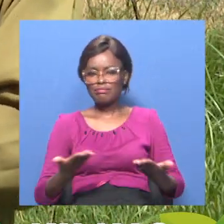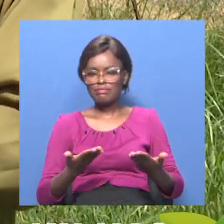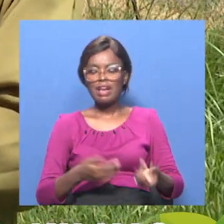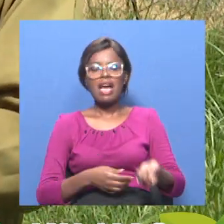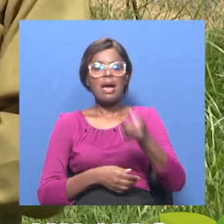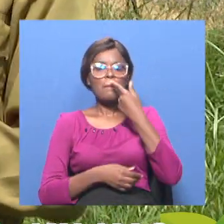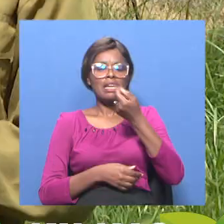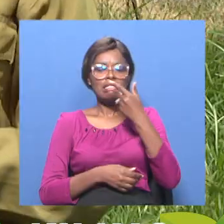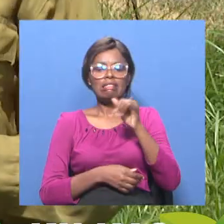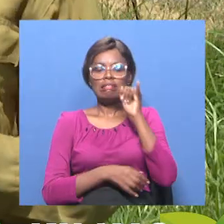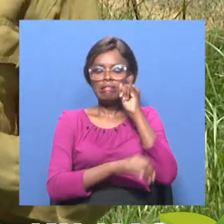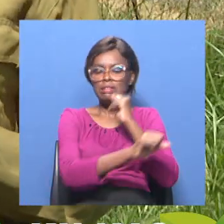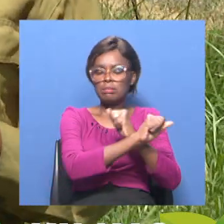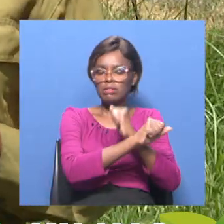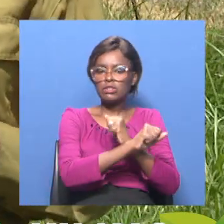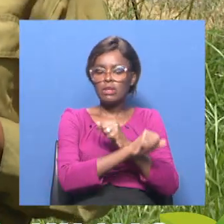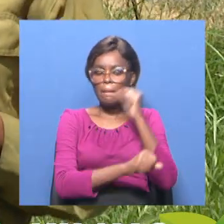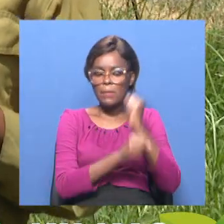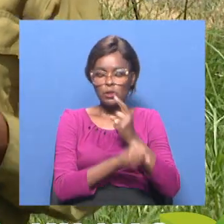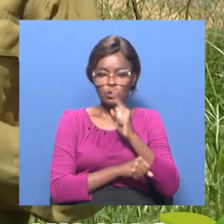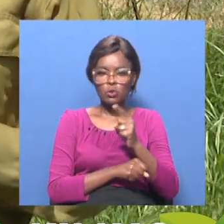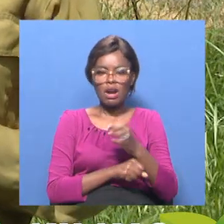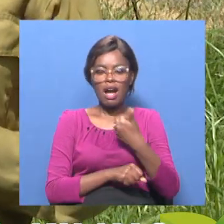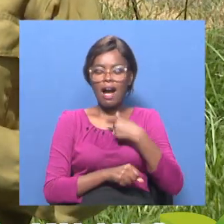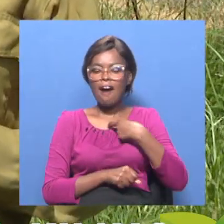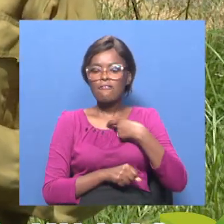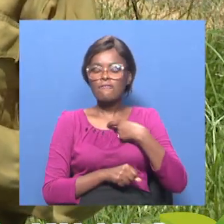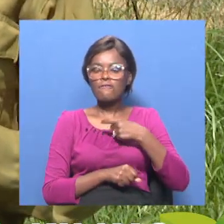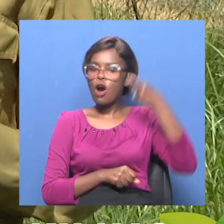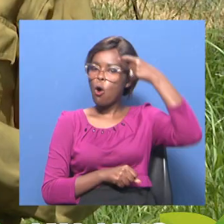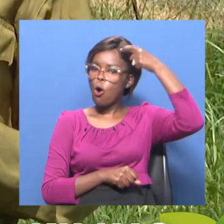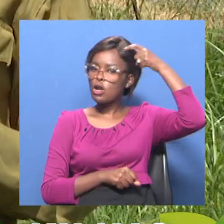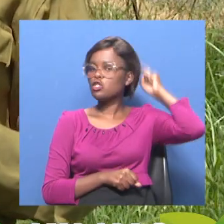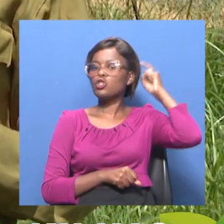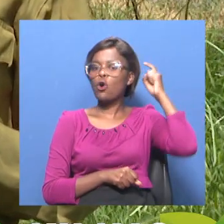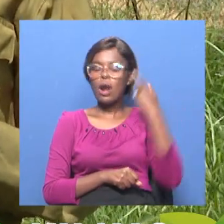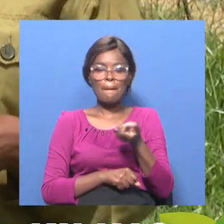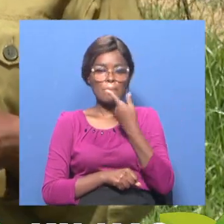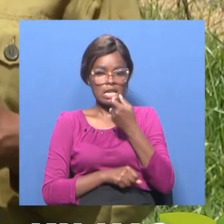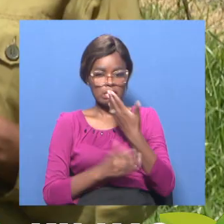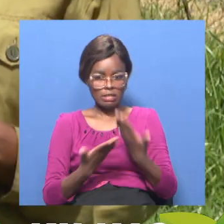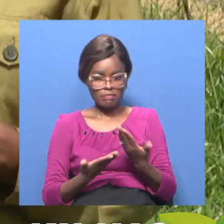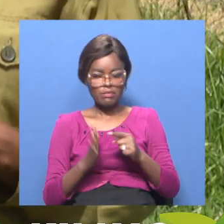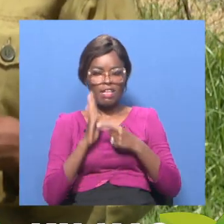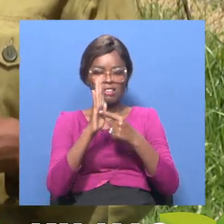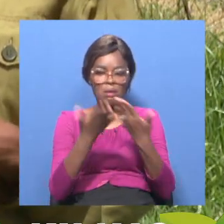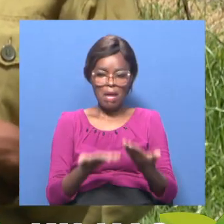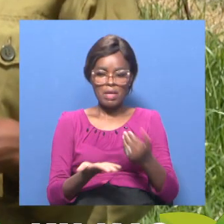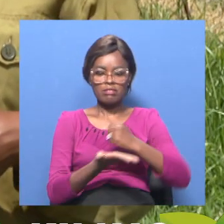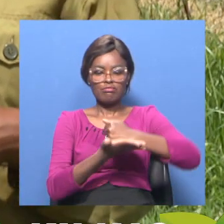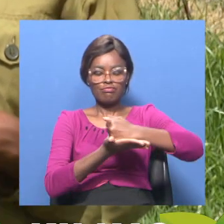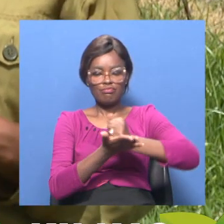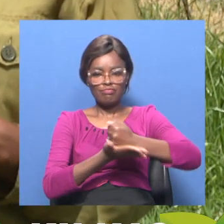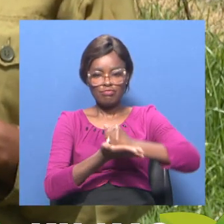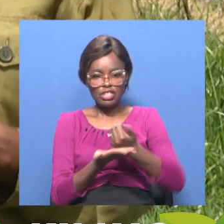side of things. Yes, so we make sure that we have natural remedies in the form of maybe gingers, the garlics